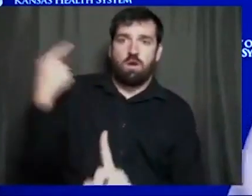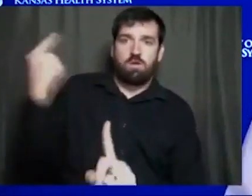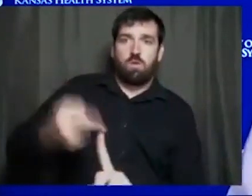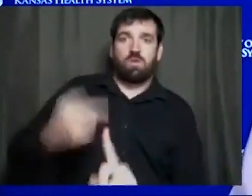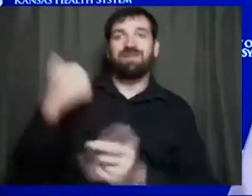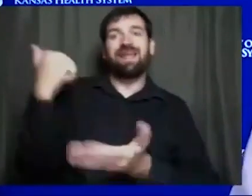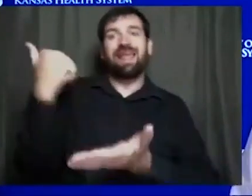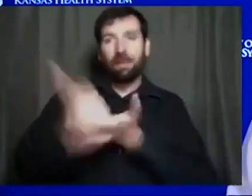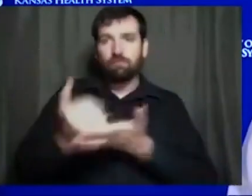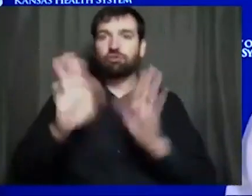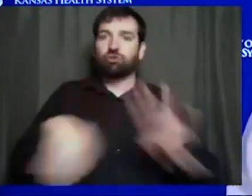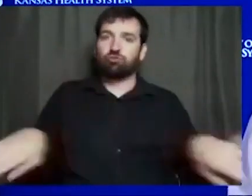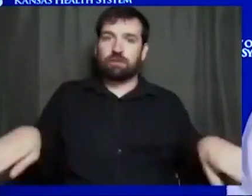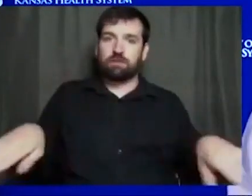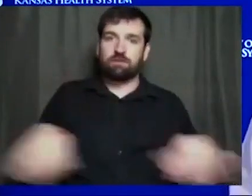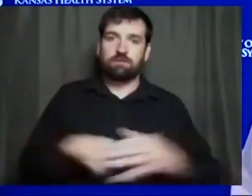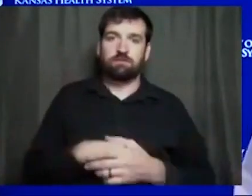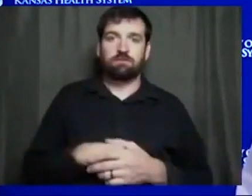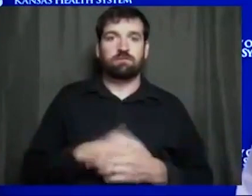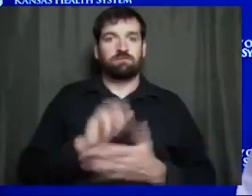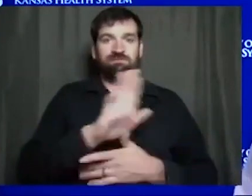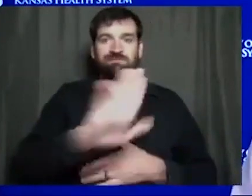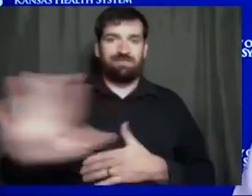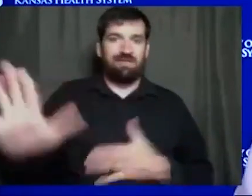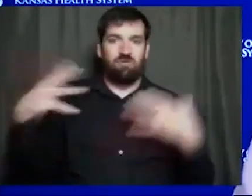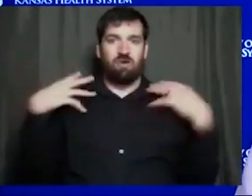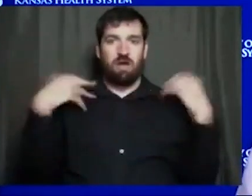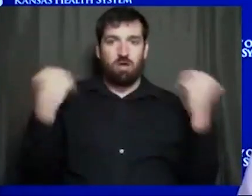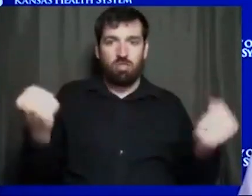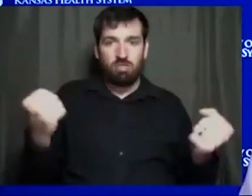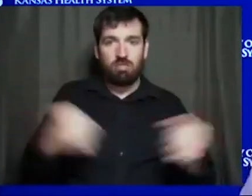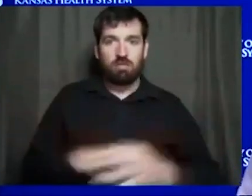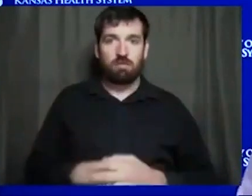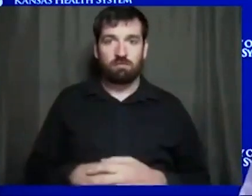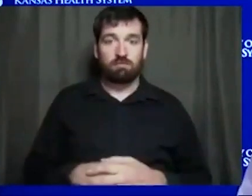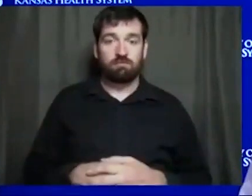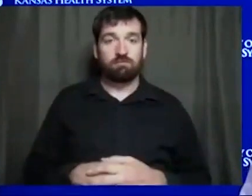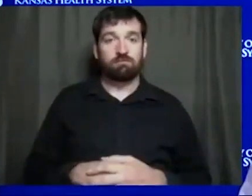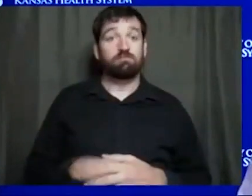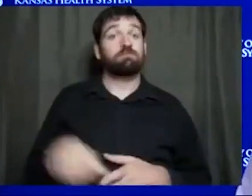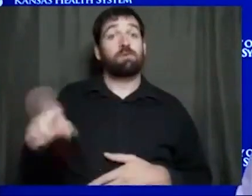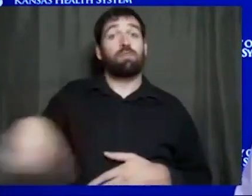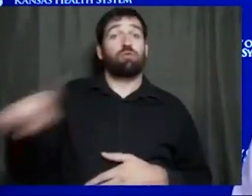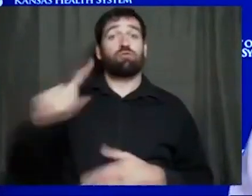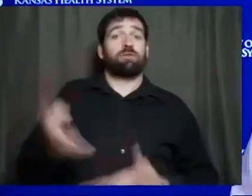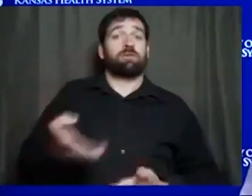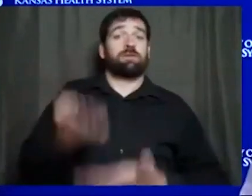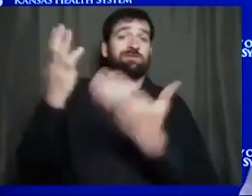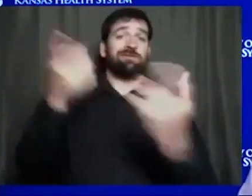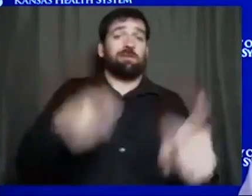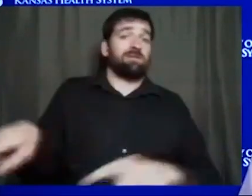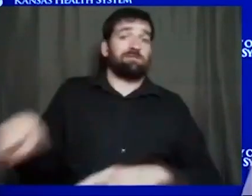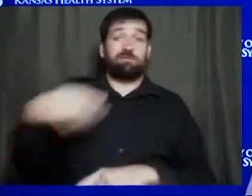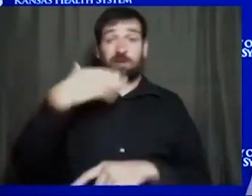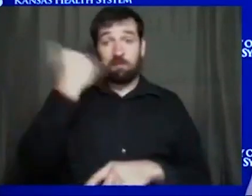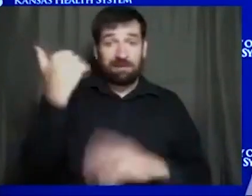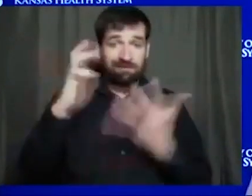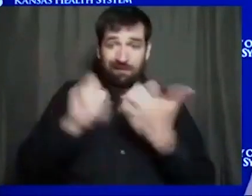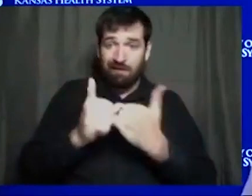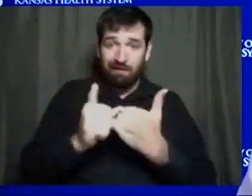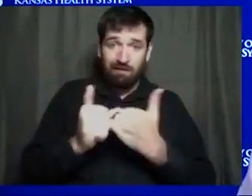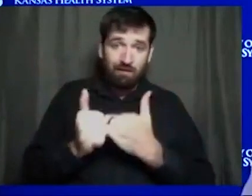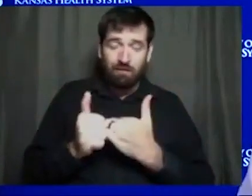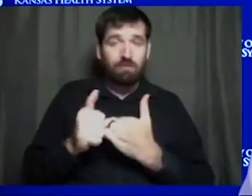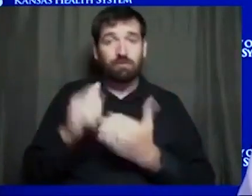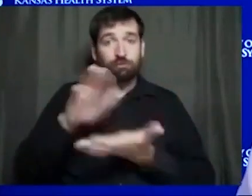and help their health. And by doing that, these recommendations are made, and we know the best way to keep kids in school, because as we had just talked